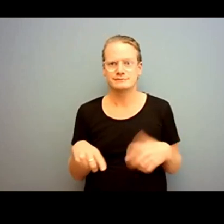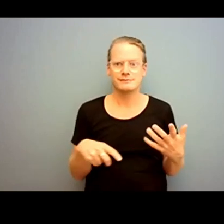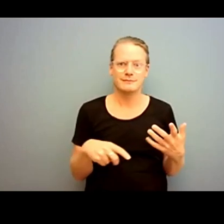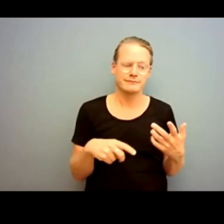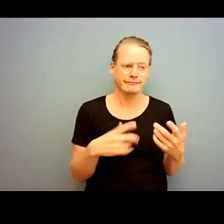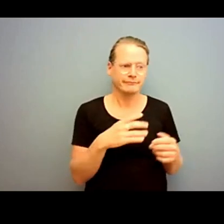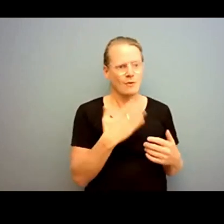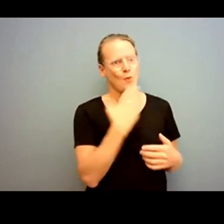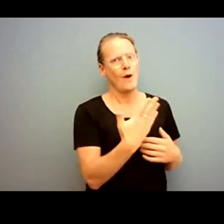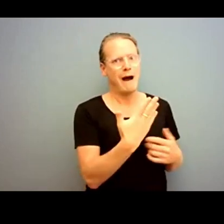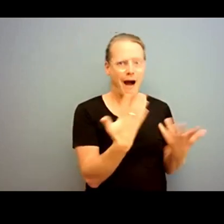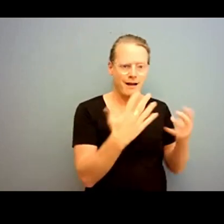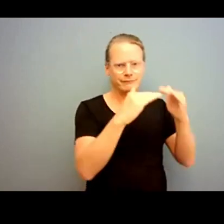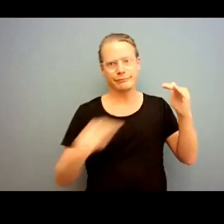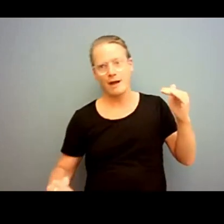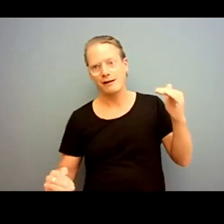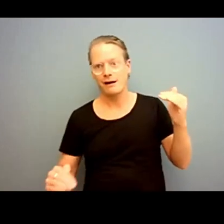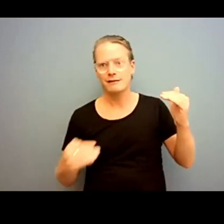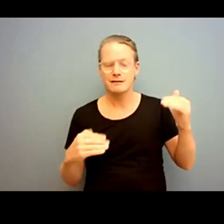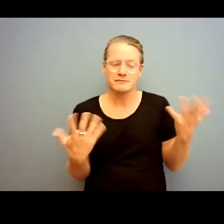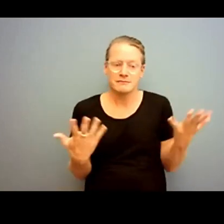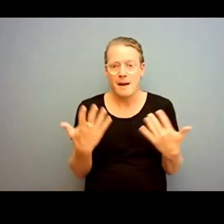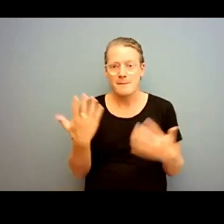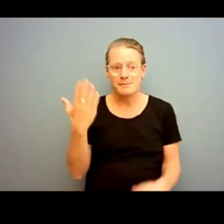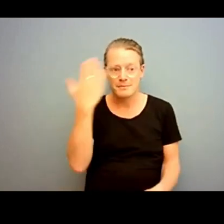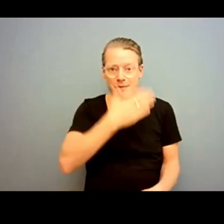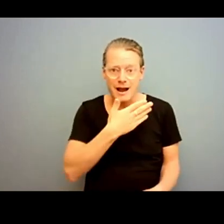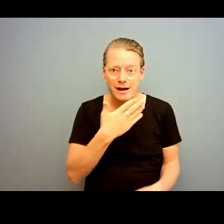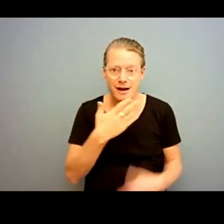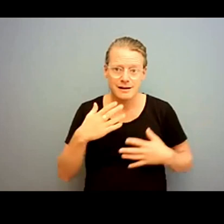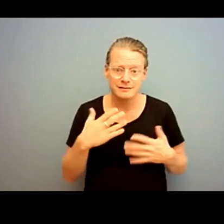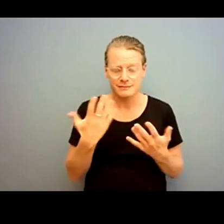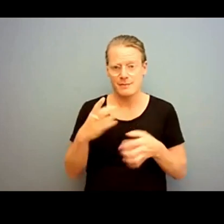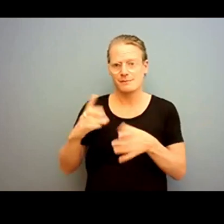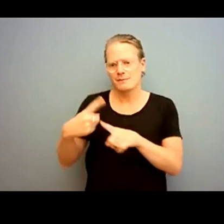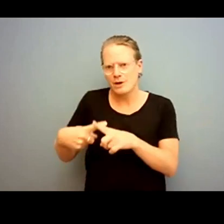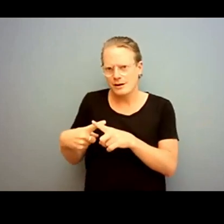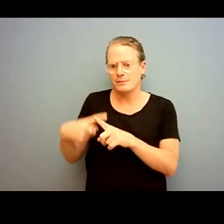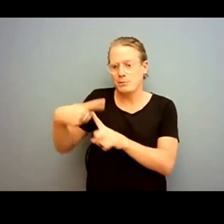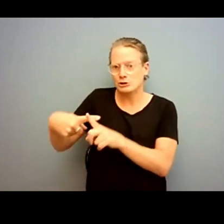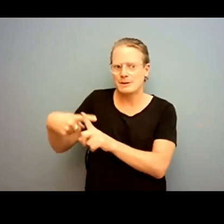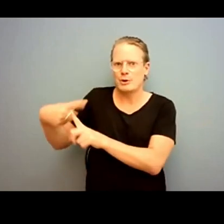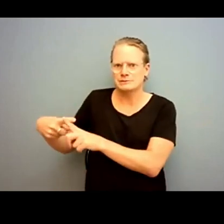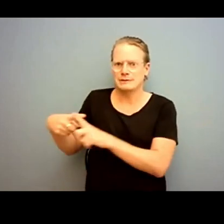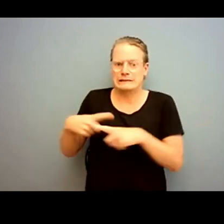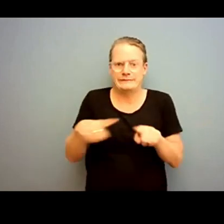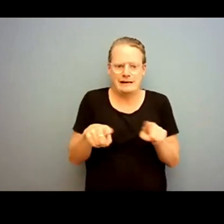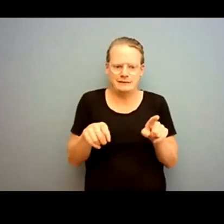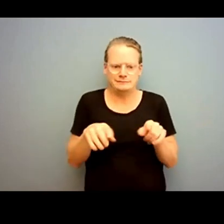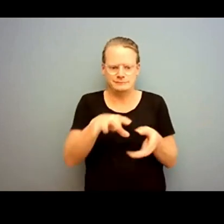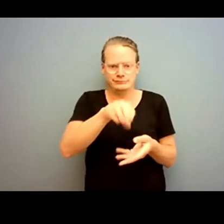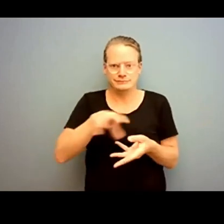minority, Indigenous person, person with a disability. And this is the important thing. It's not